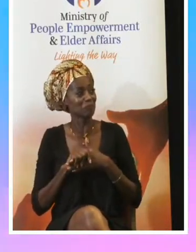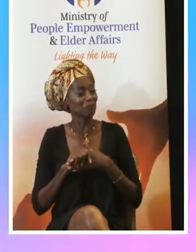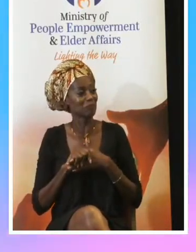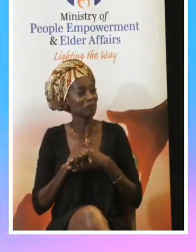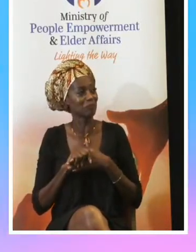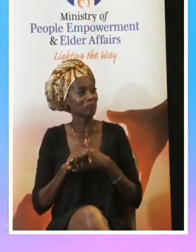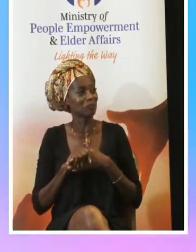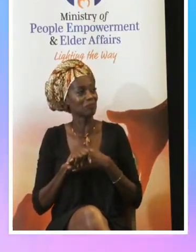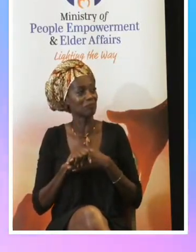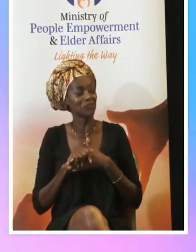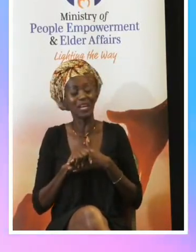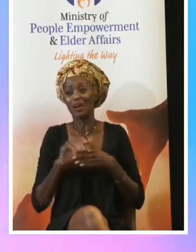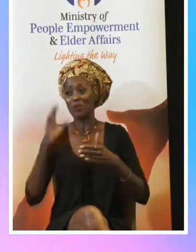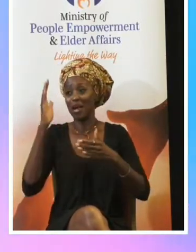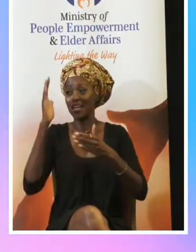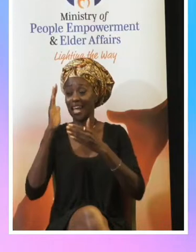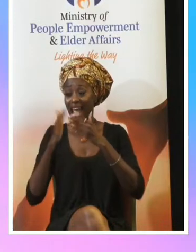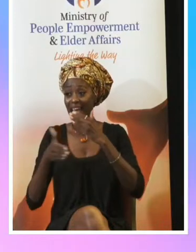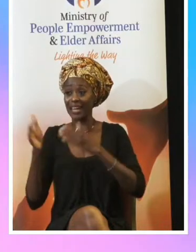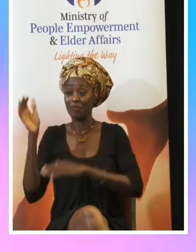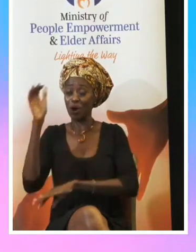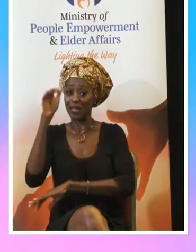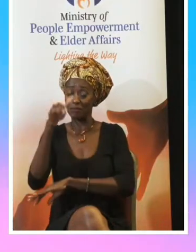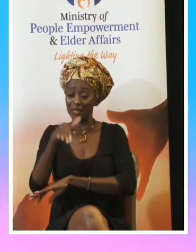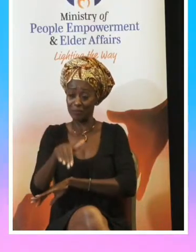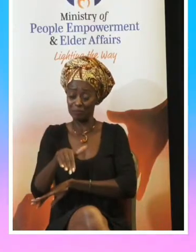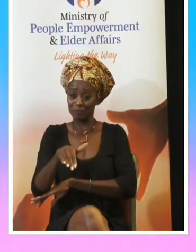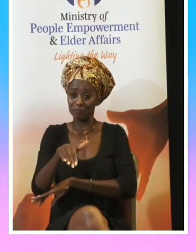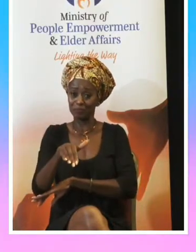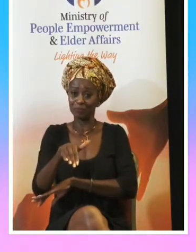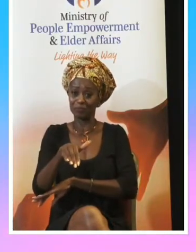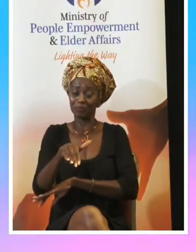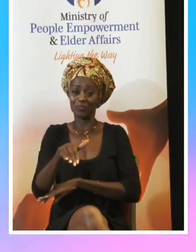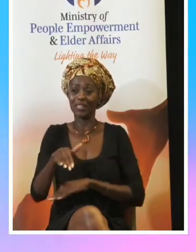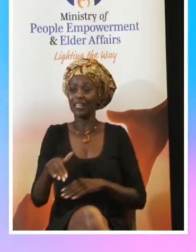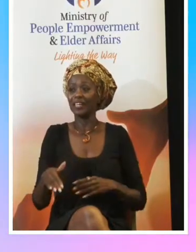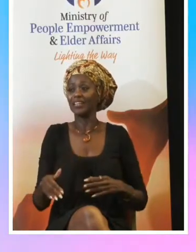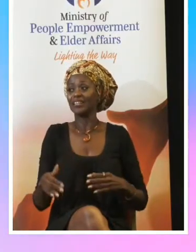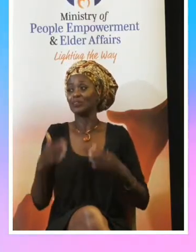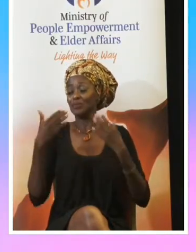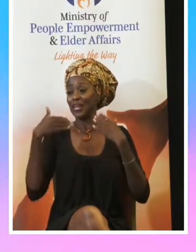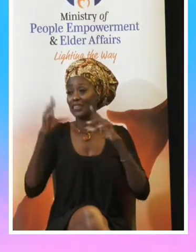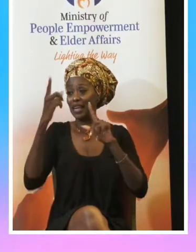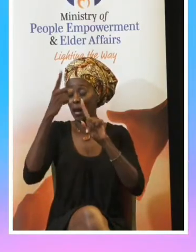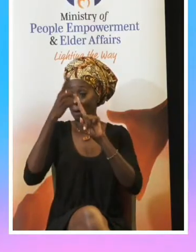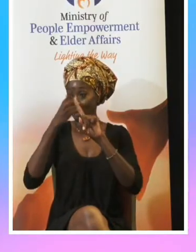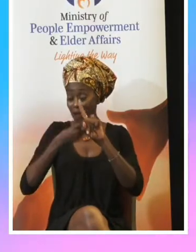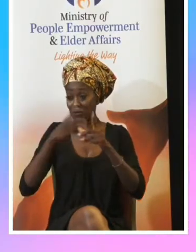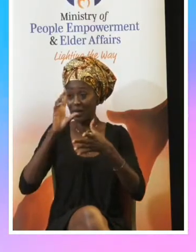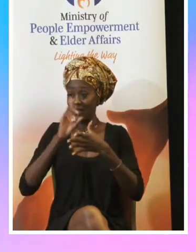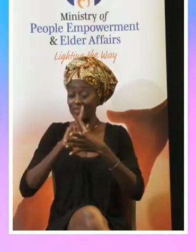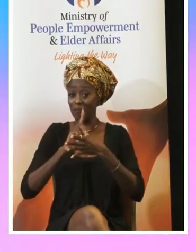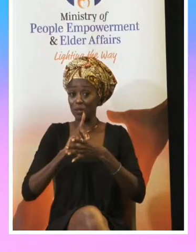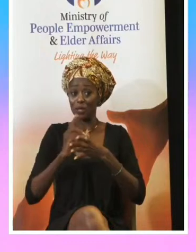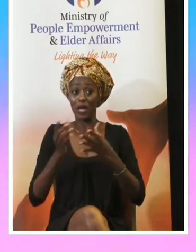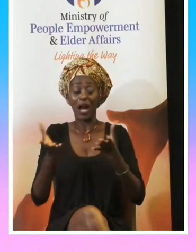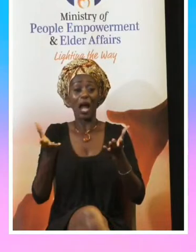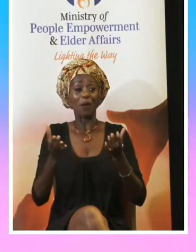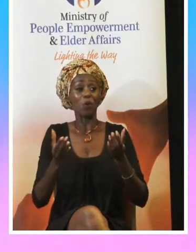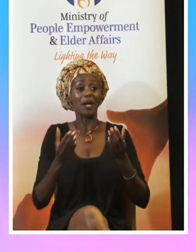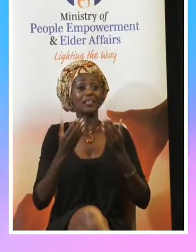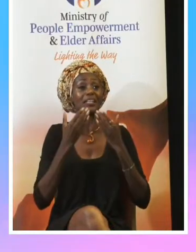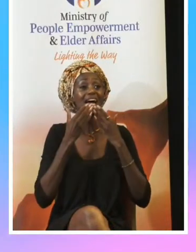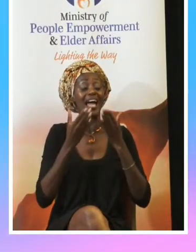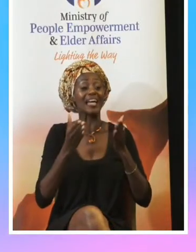Anyway, we've come to the end of the night, and it brings down the curtain on the month of the disabled. But at this time, I want to thank the group that came out